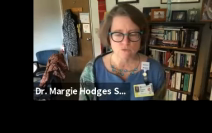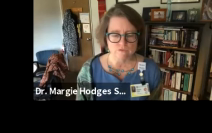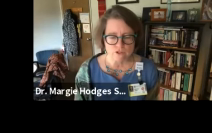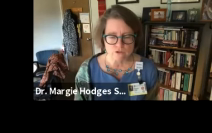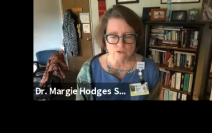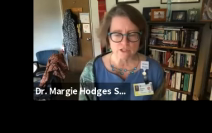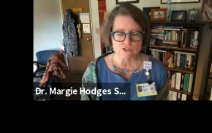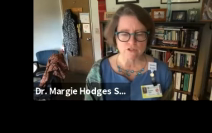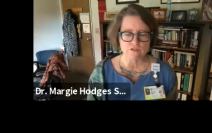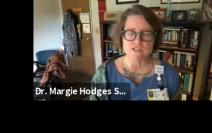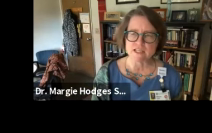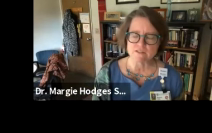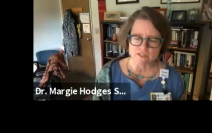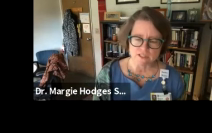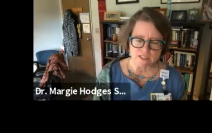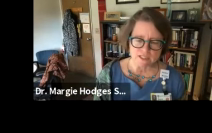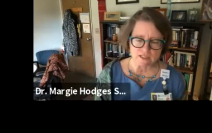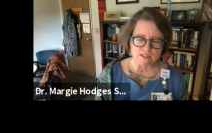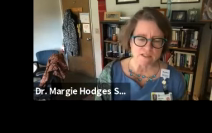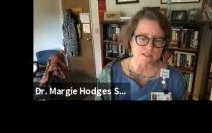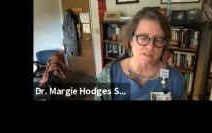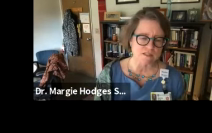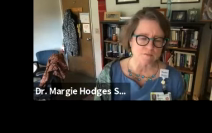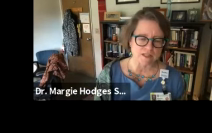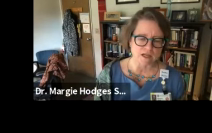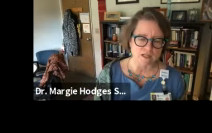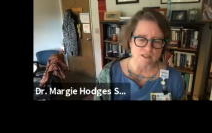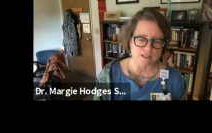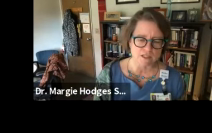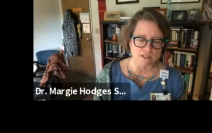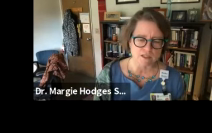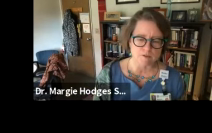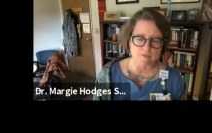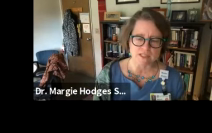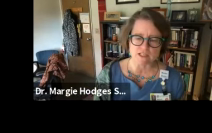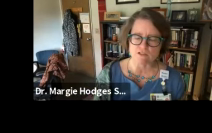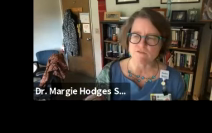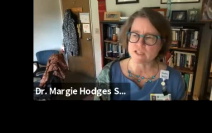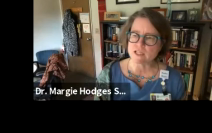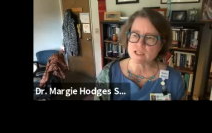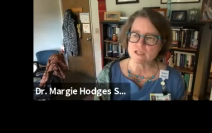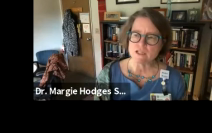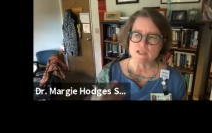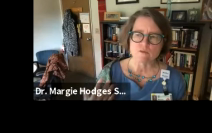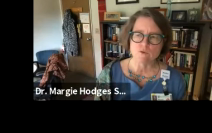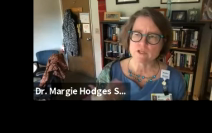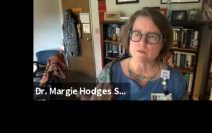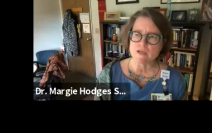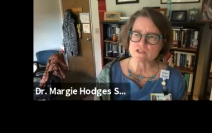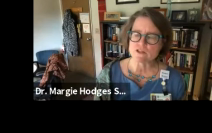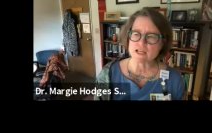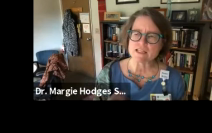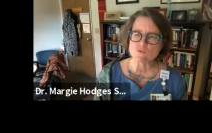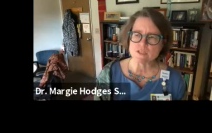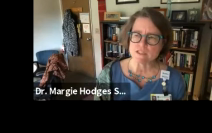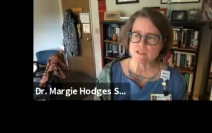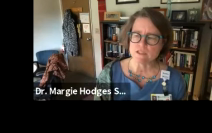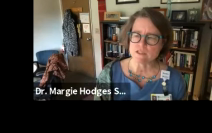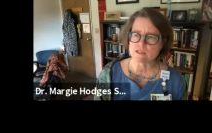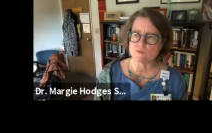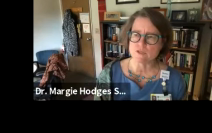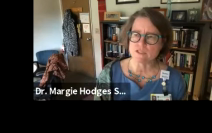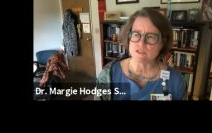to review and ensure there was data validity and consistent methodology and implementation fidelity, that we wanted to make sure that as we